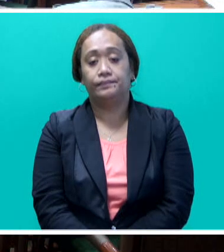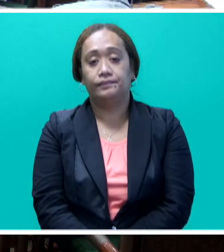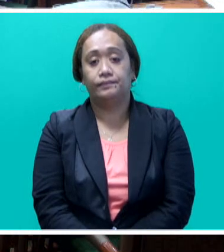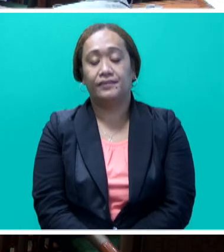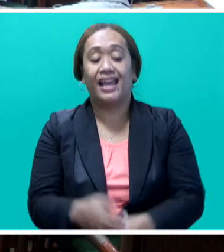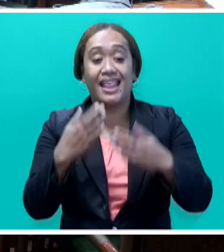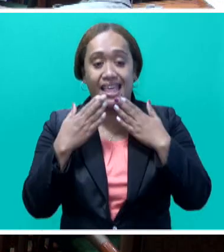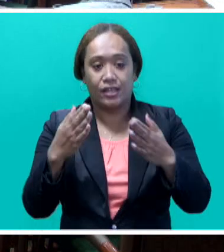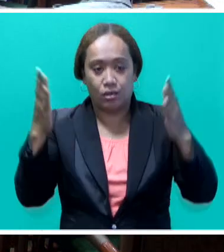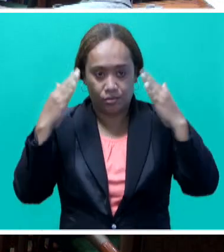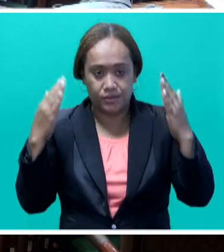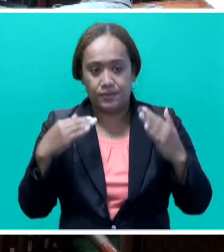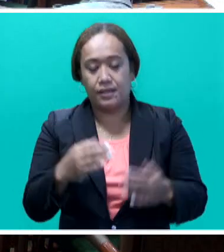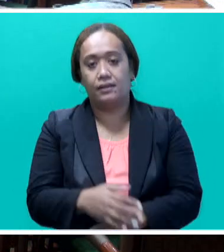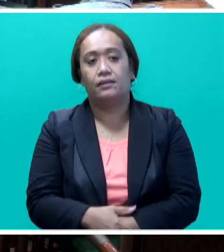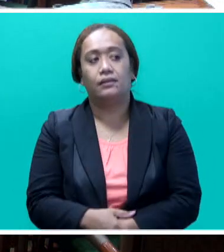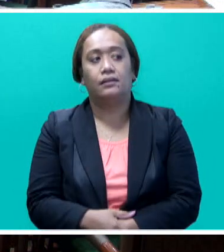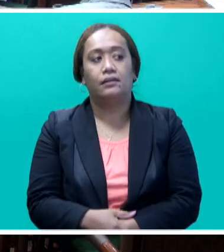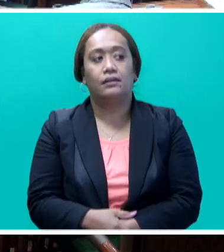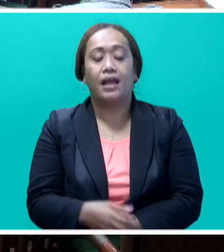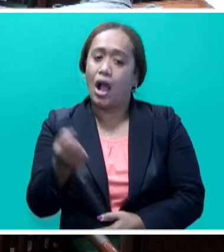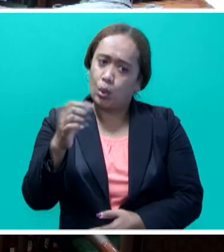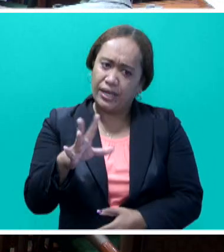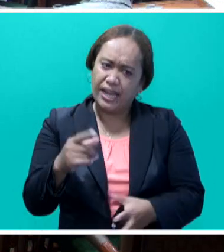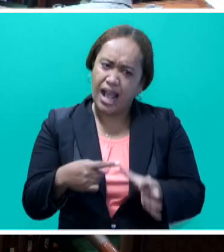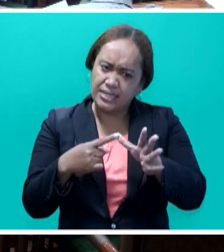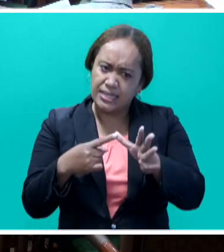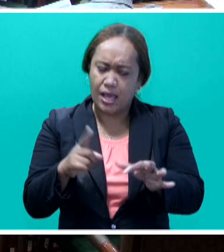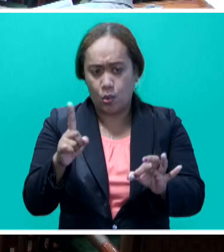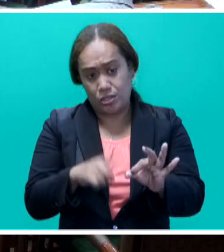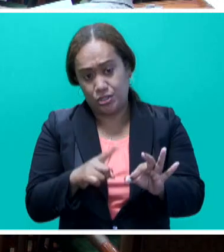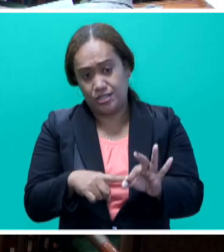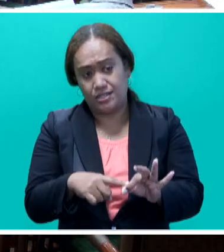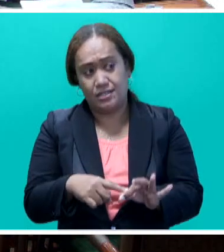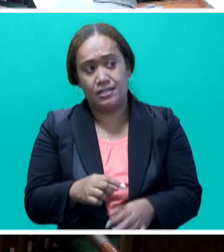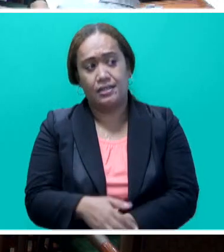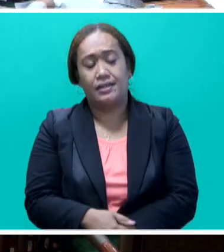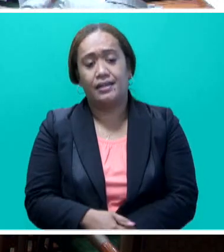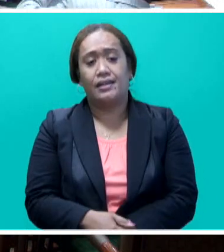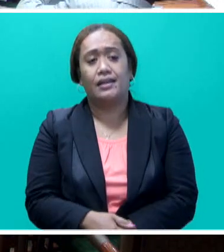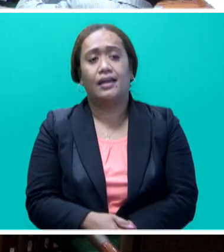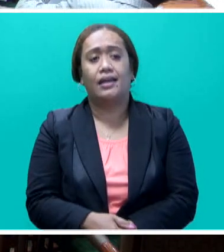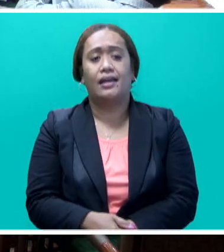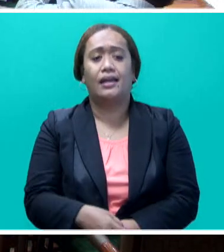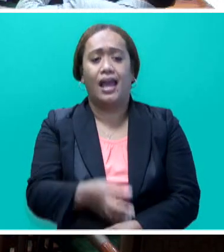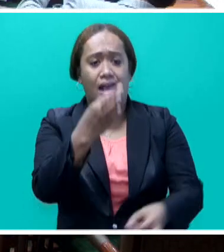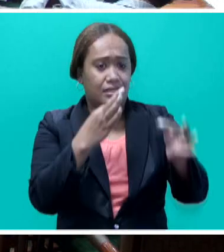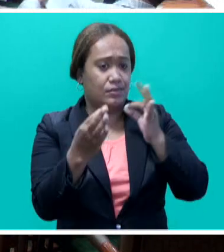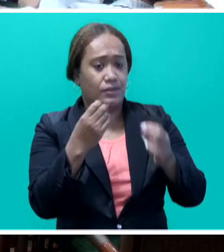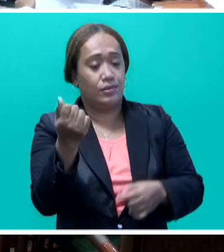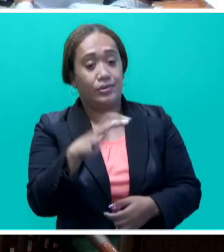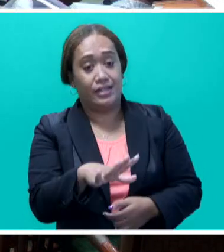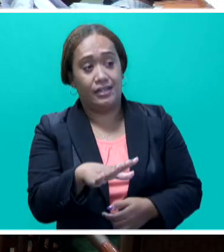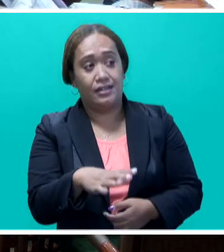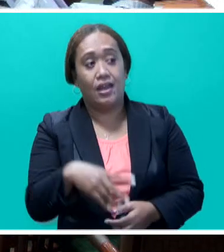Thank you, Honourable Speaker. Honourable Speaker, I've answered that question to a bit in terms of the supplementary questions that were given. Suffice to say that